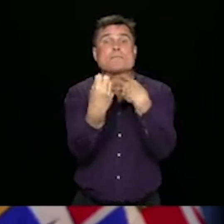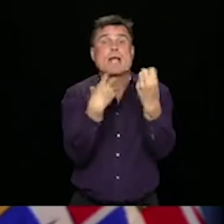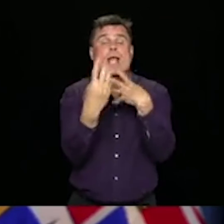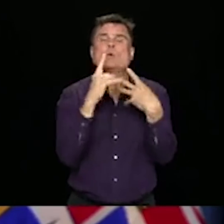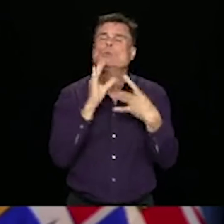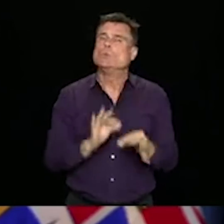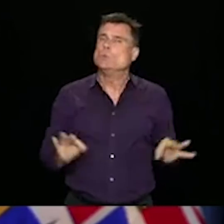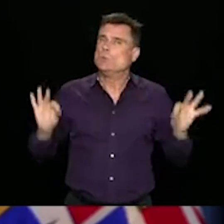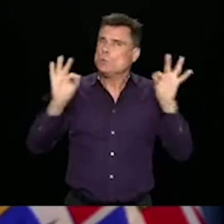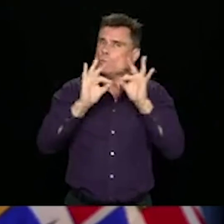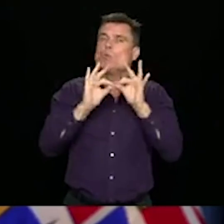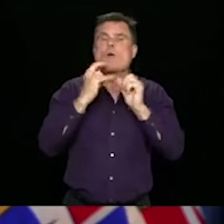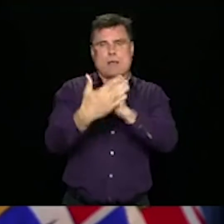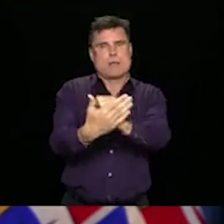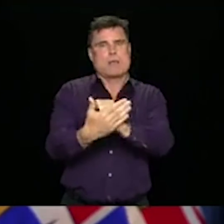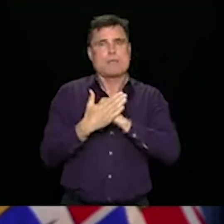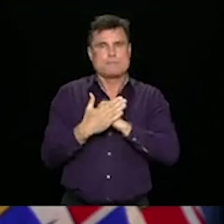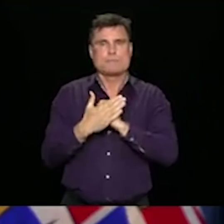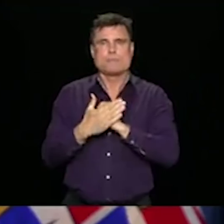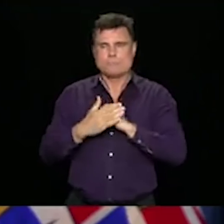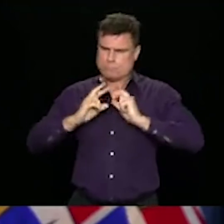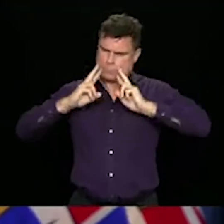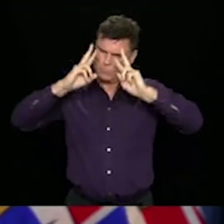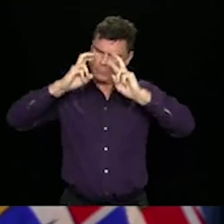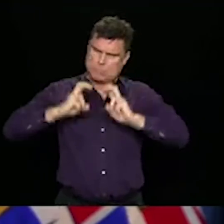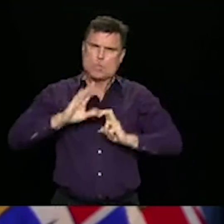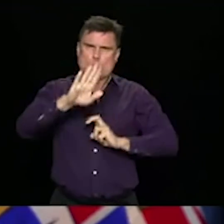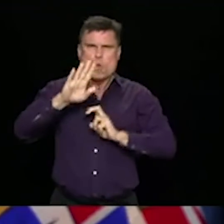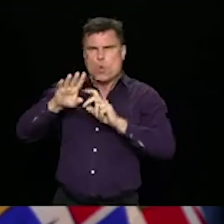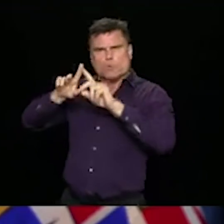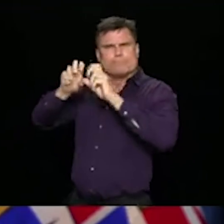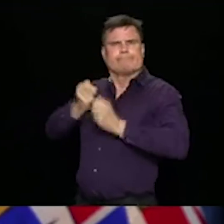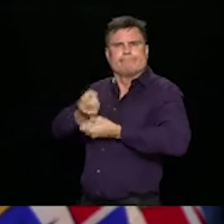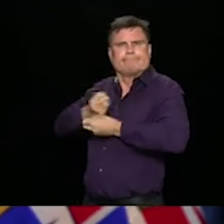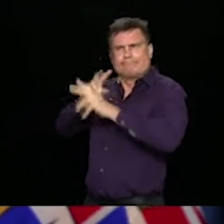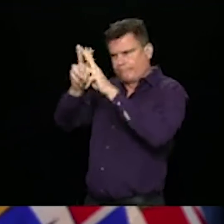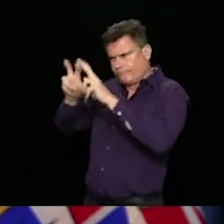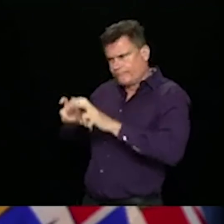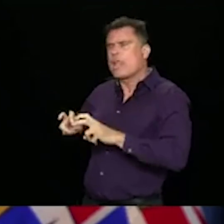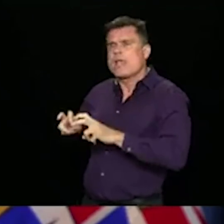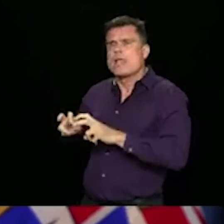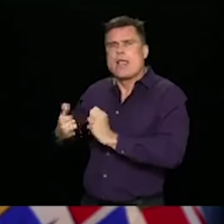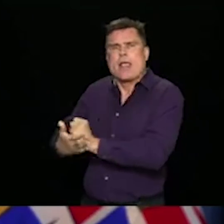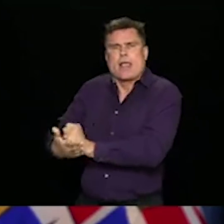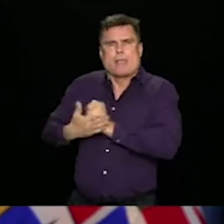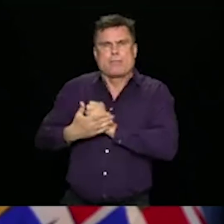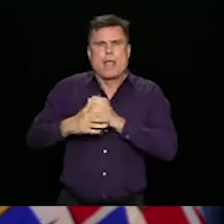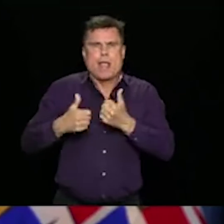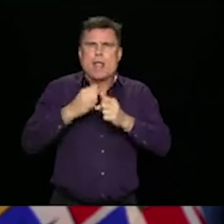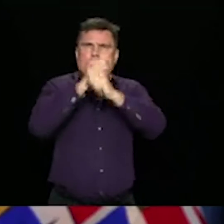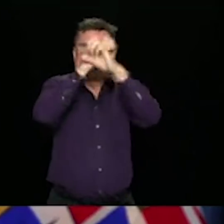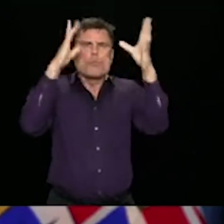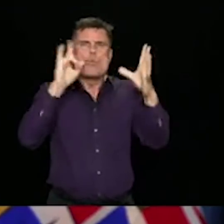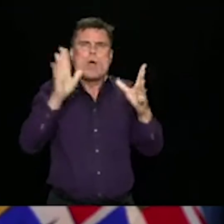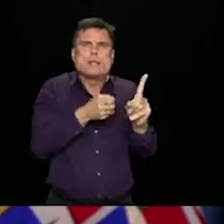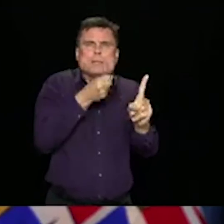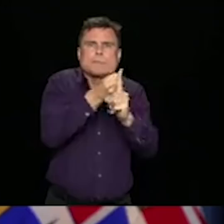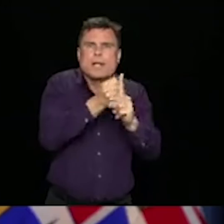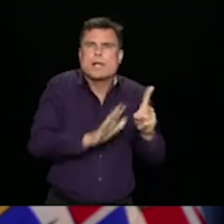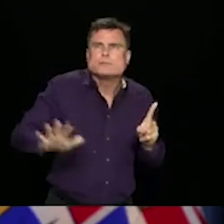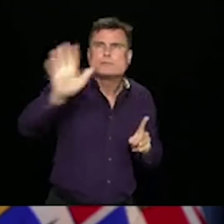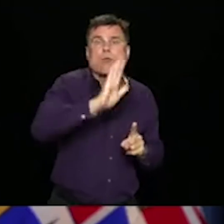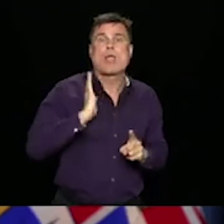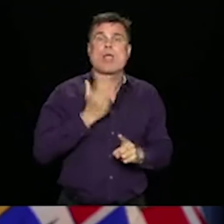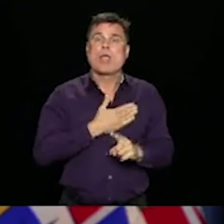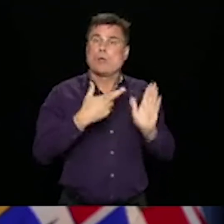valuable feedback that will help us understand the impacts that the restrictions and the pandemic